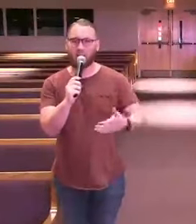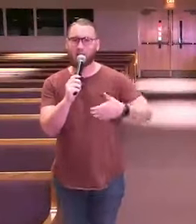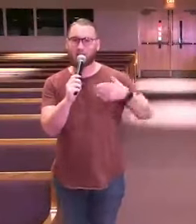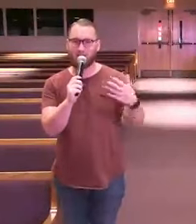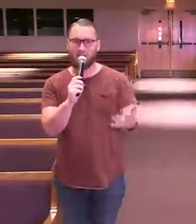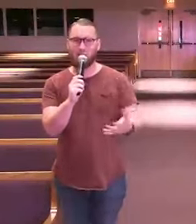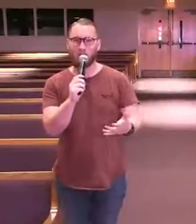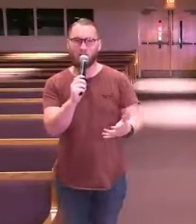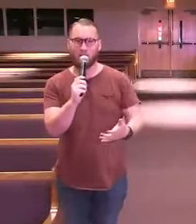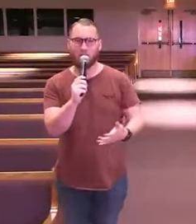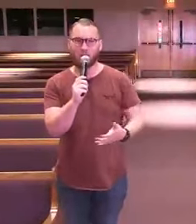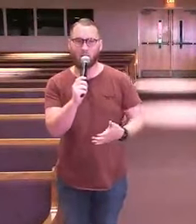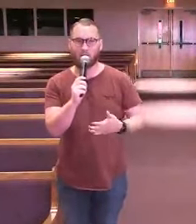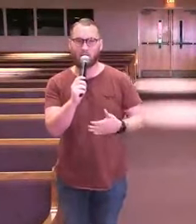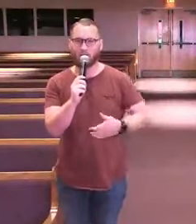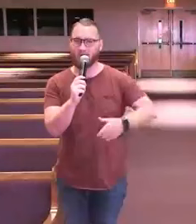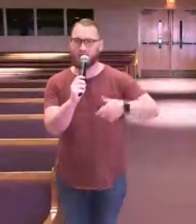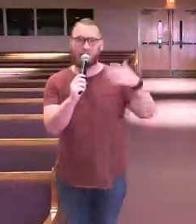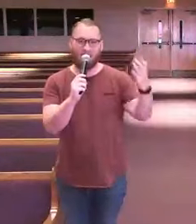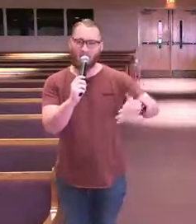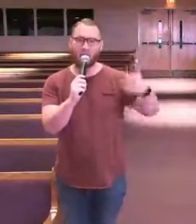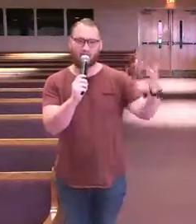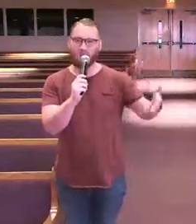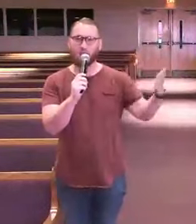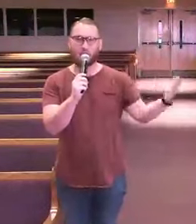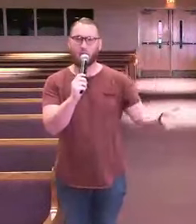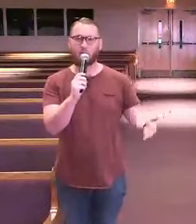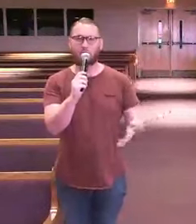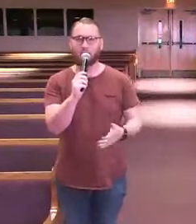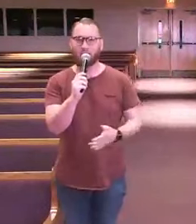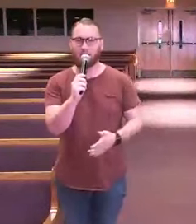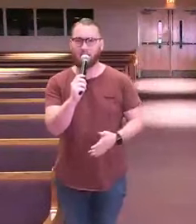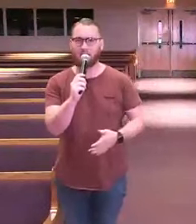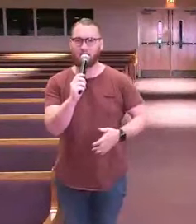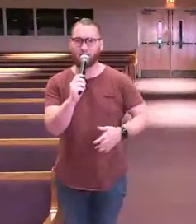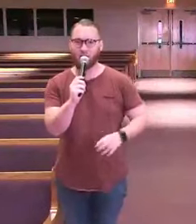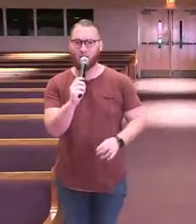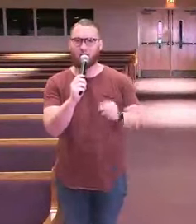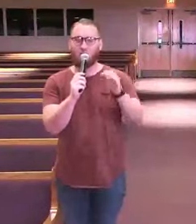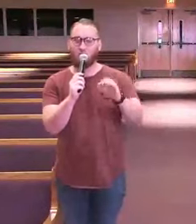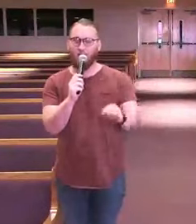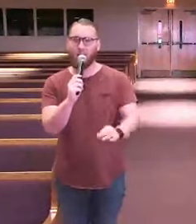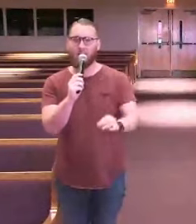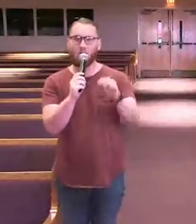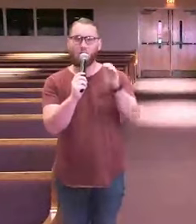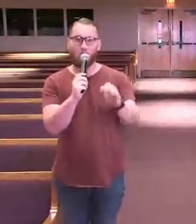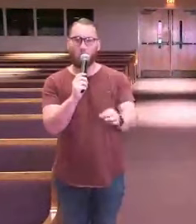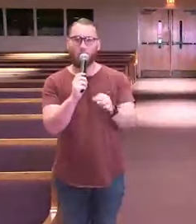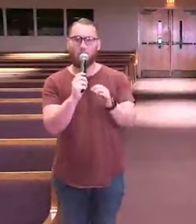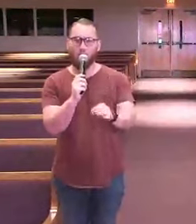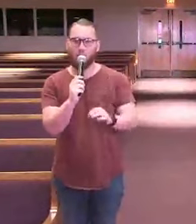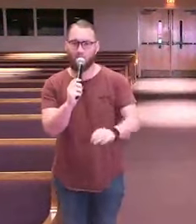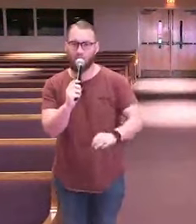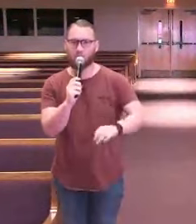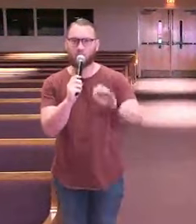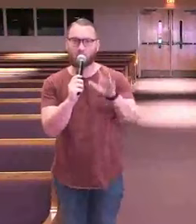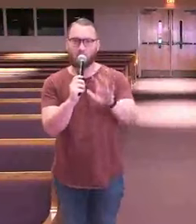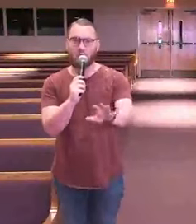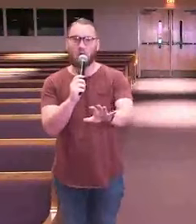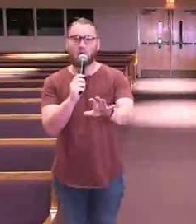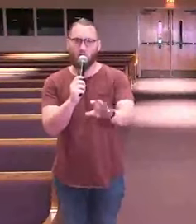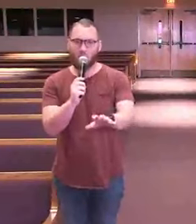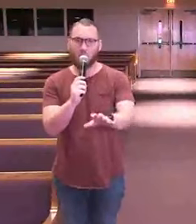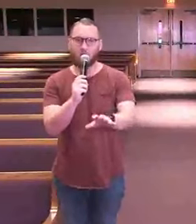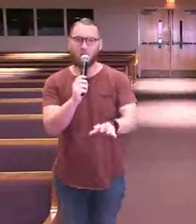we can give you the same worship experience that you get every single week here at St. Stephen Church. Right now, we're only on Facebook,